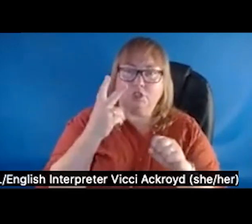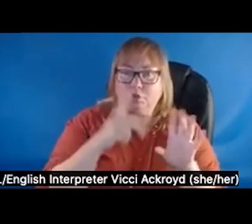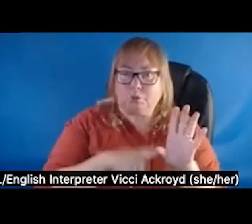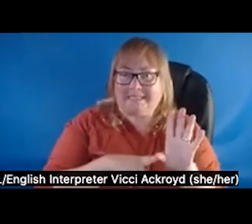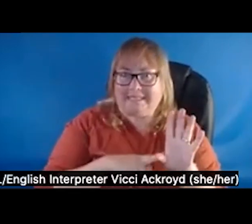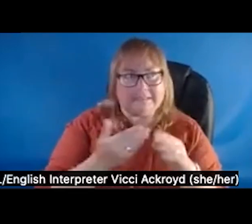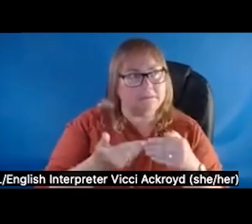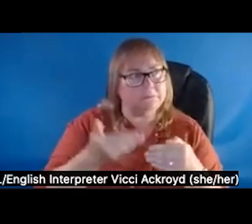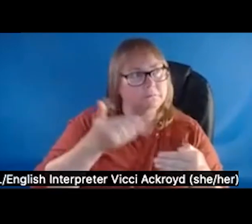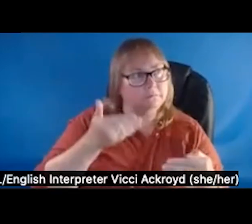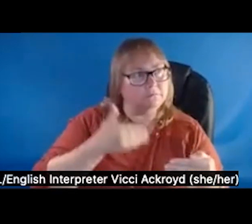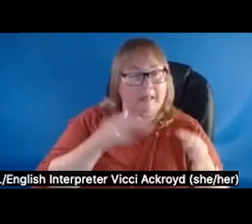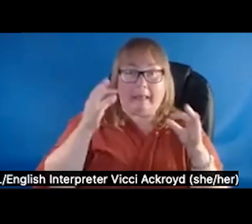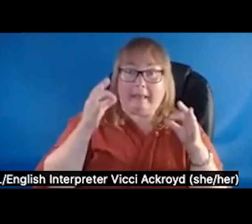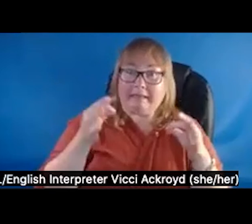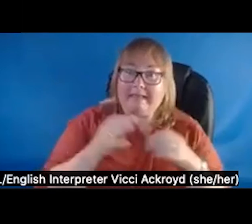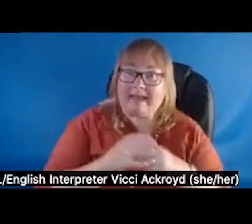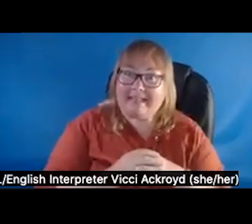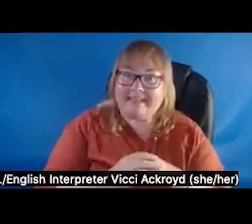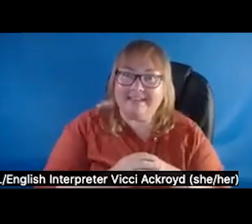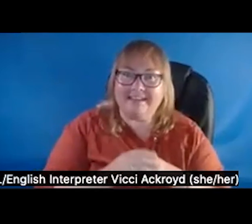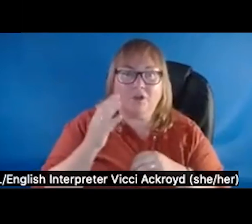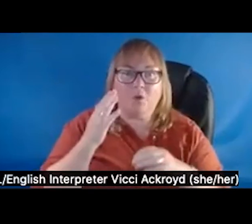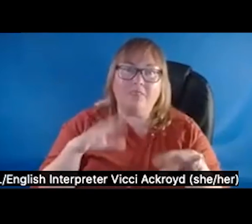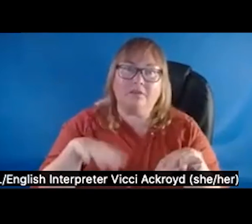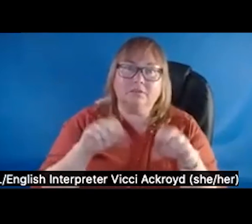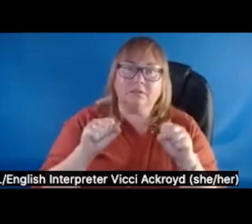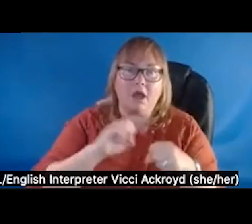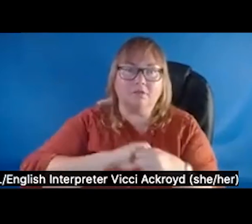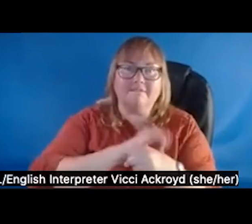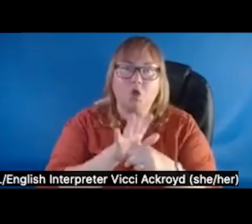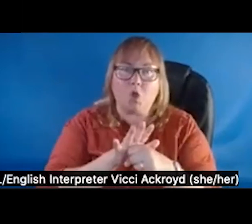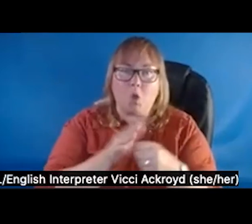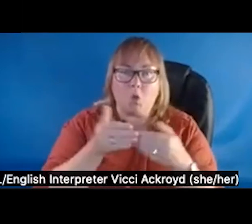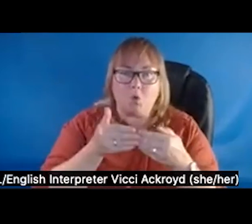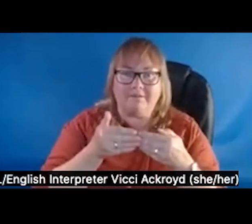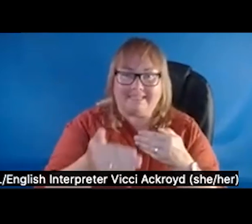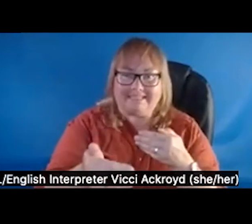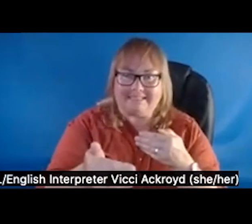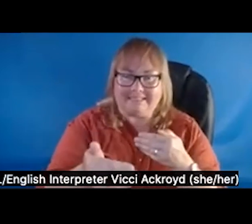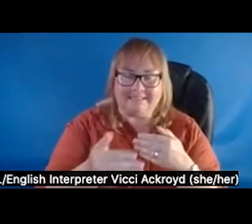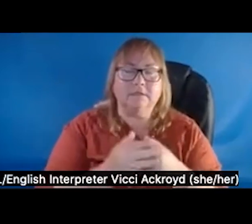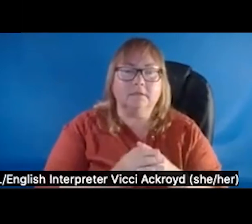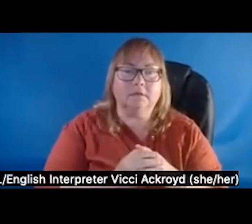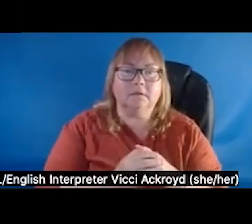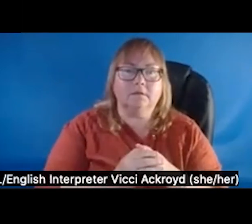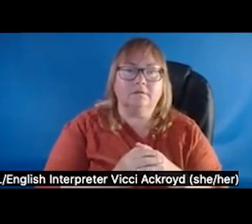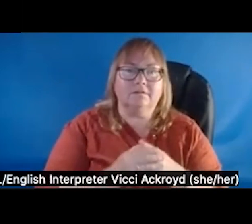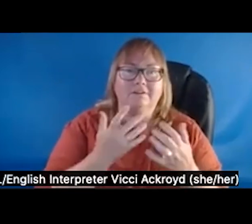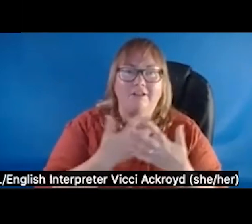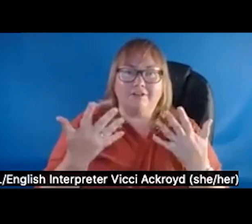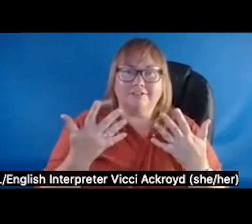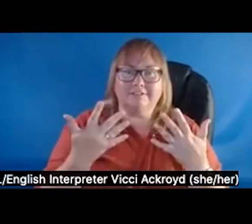actually. It was right at the start of the pandemic, and all the programs had